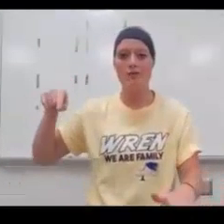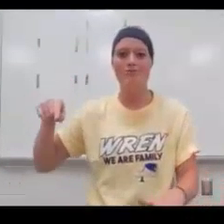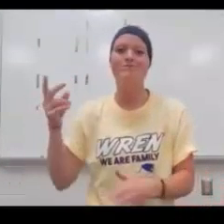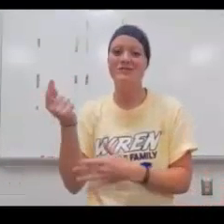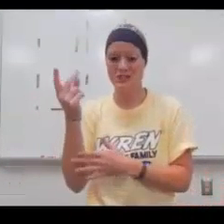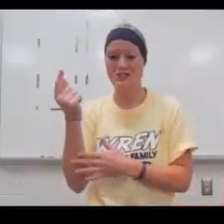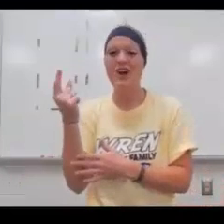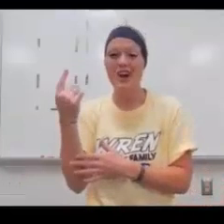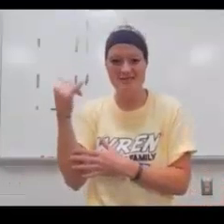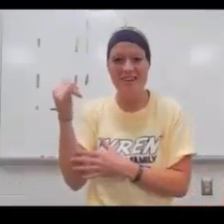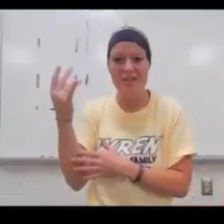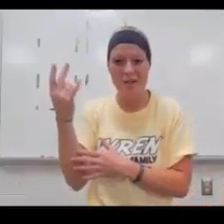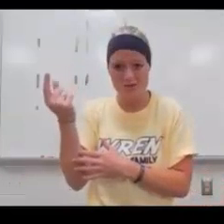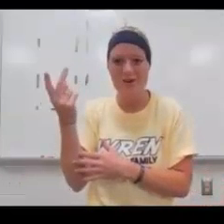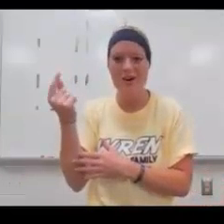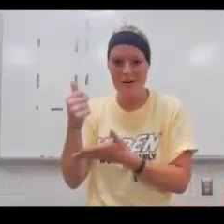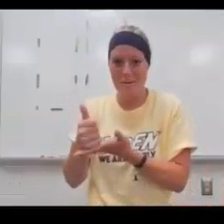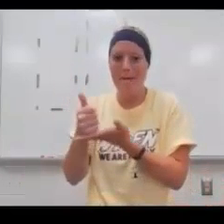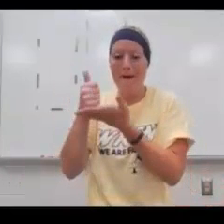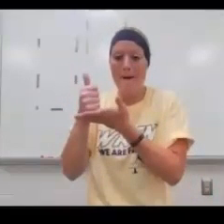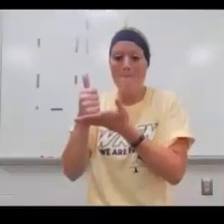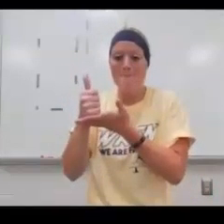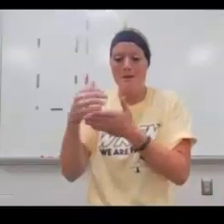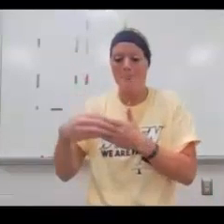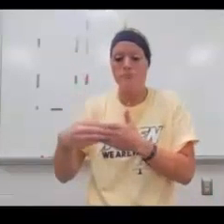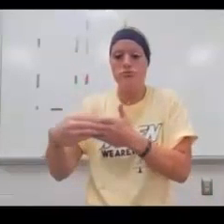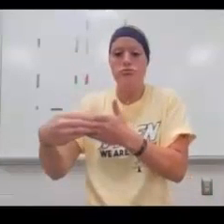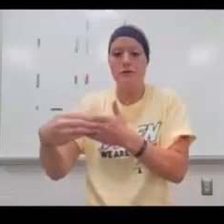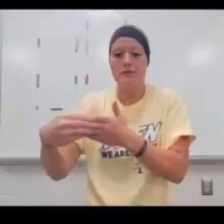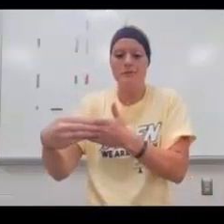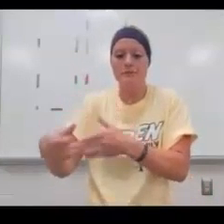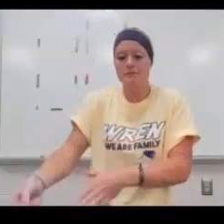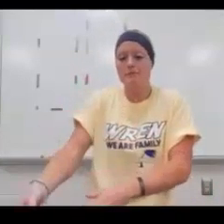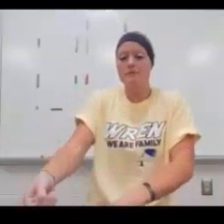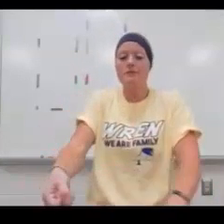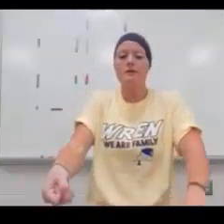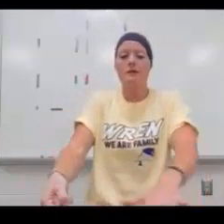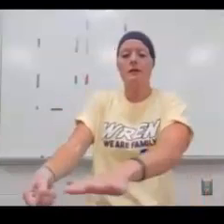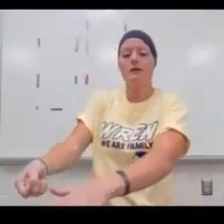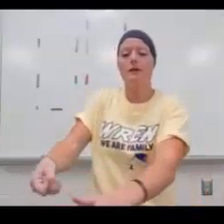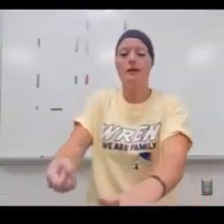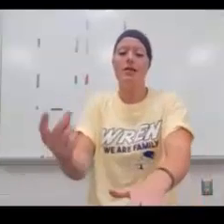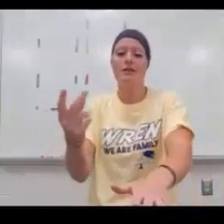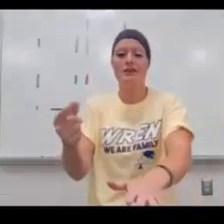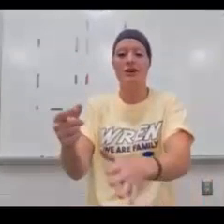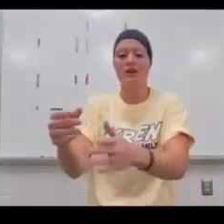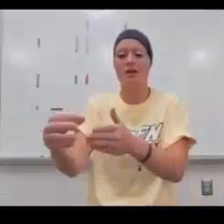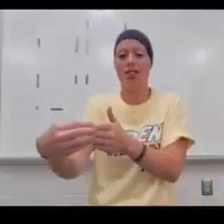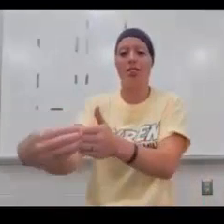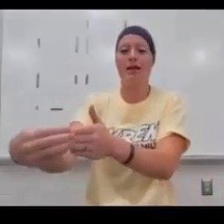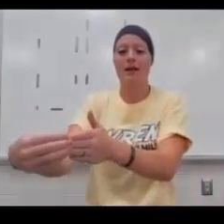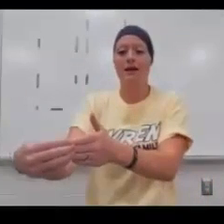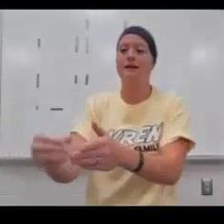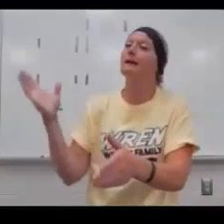He's blind. But the dog, the yellow dog, it helps lead the